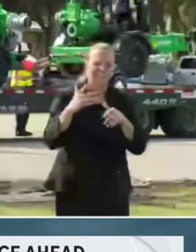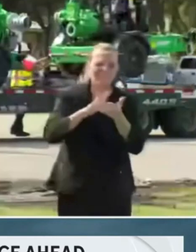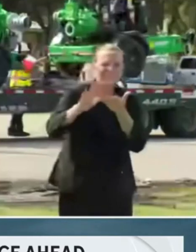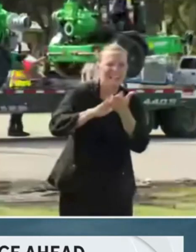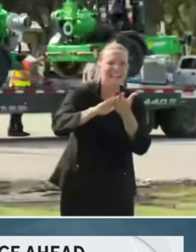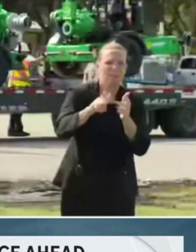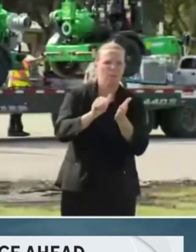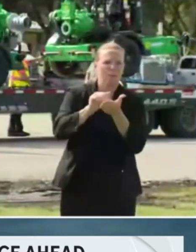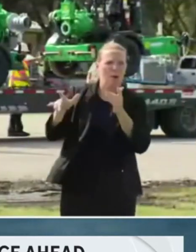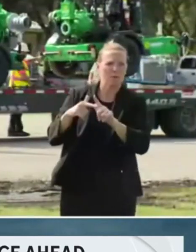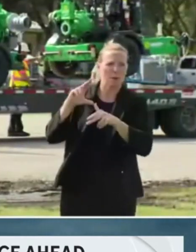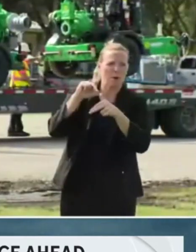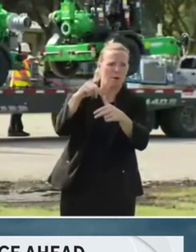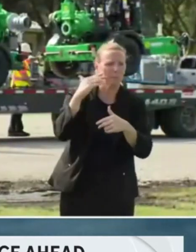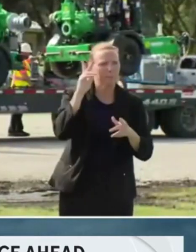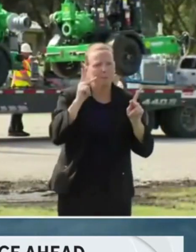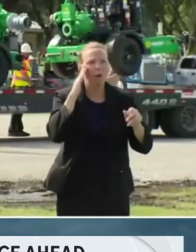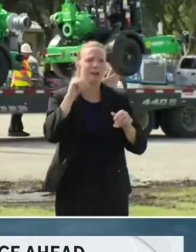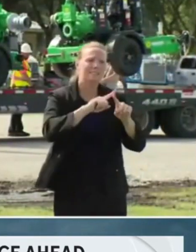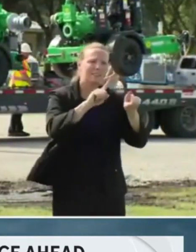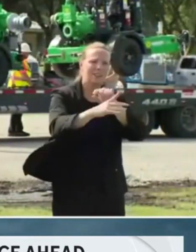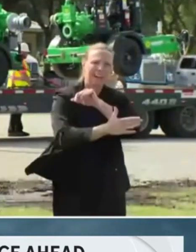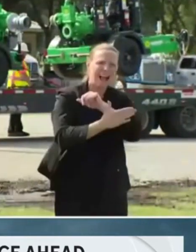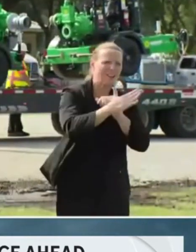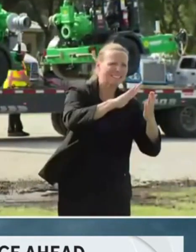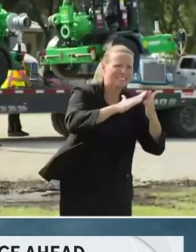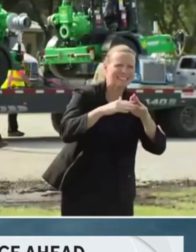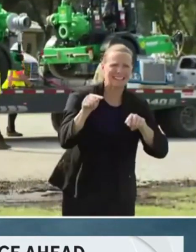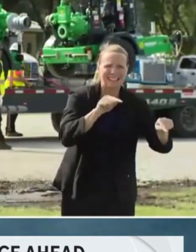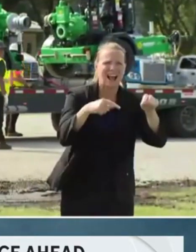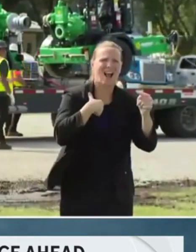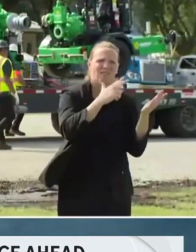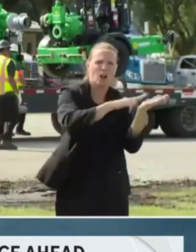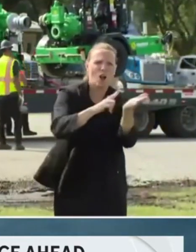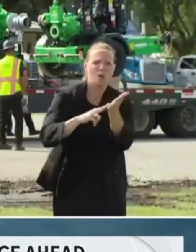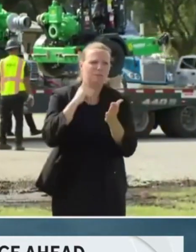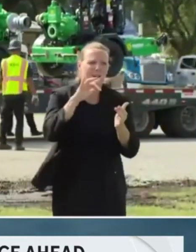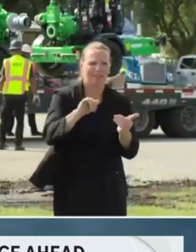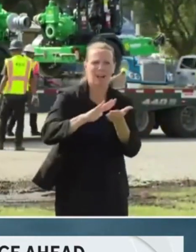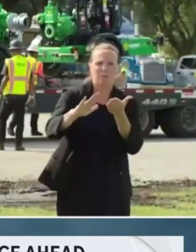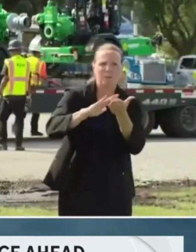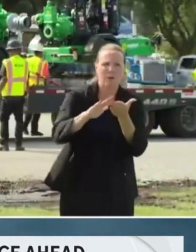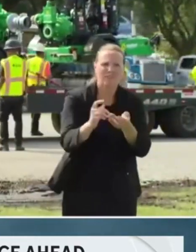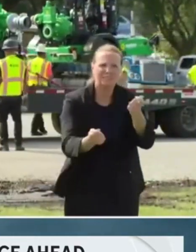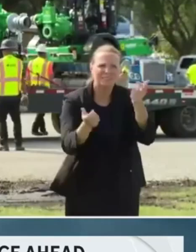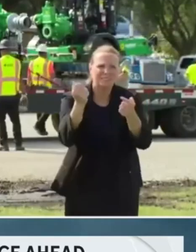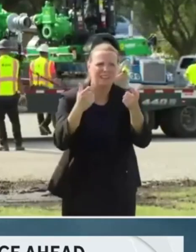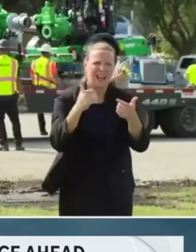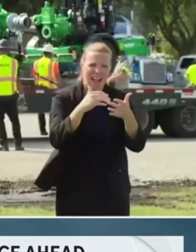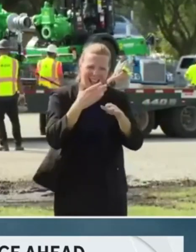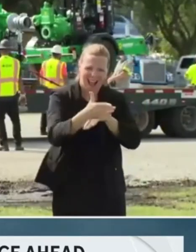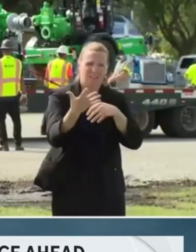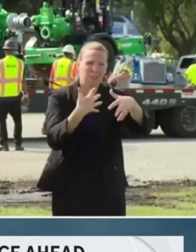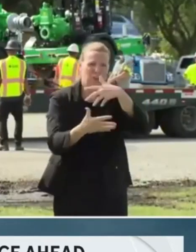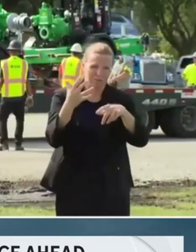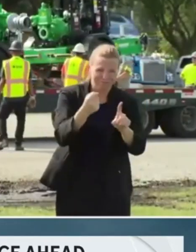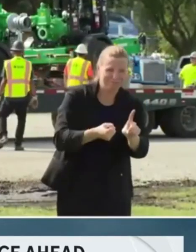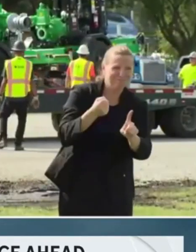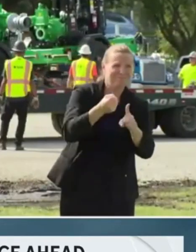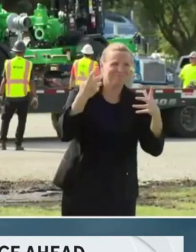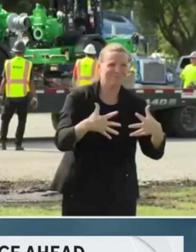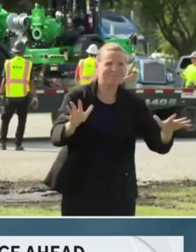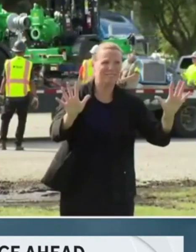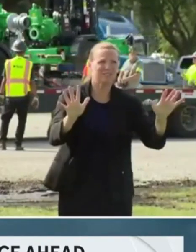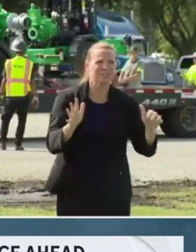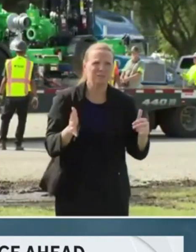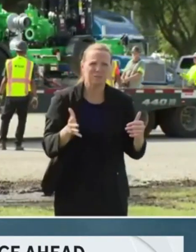the counties and the cities, they have contracts for debris removal after a storm. There was not